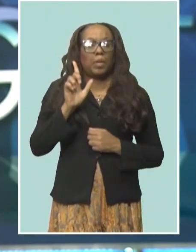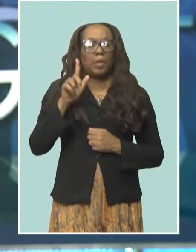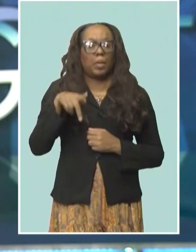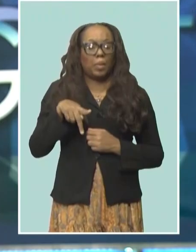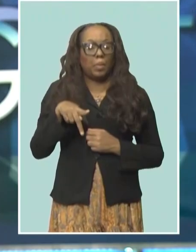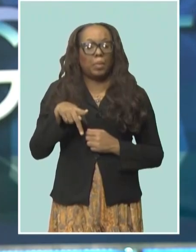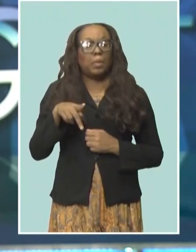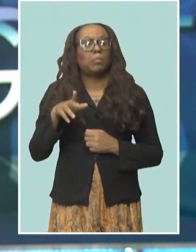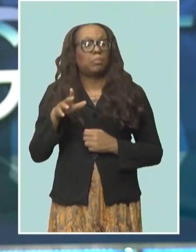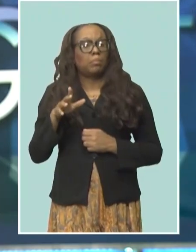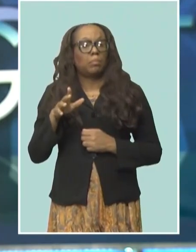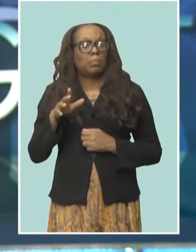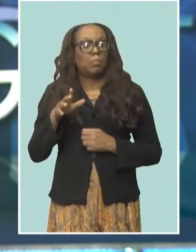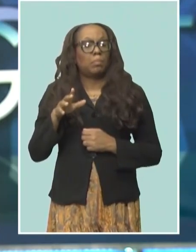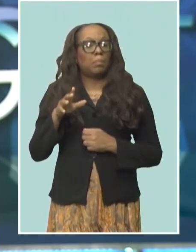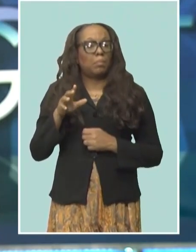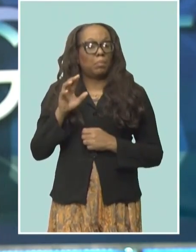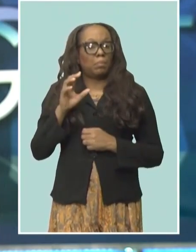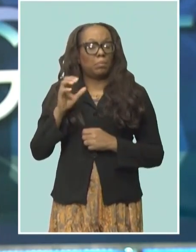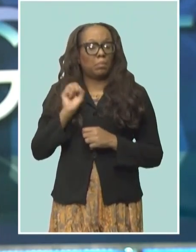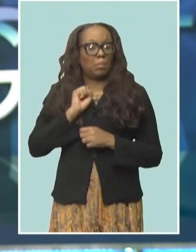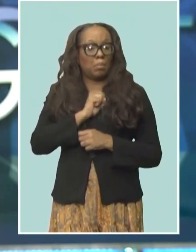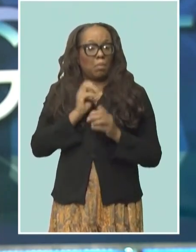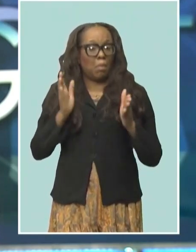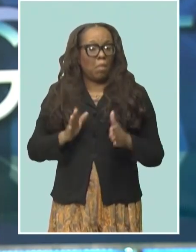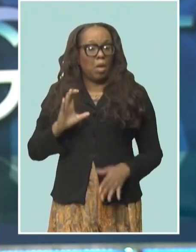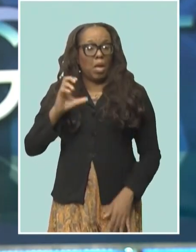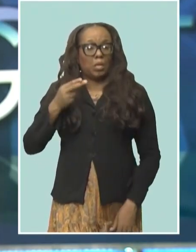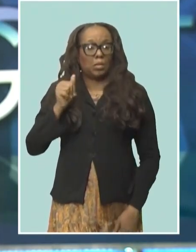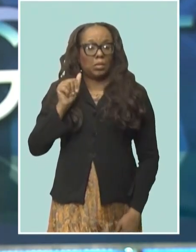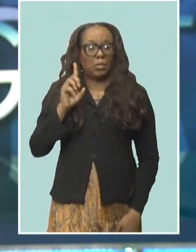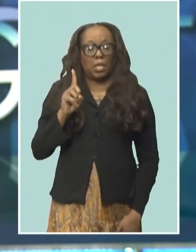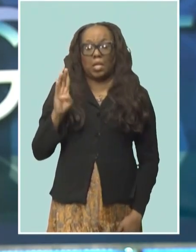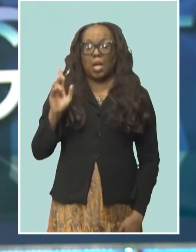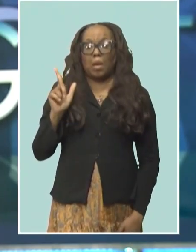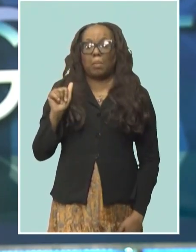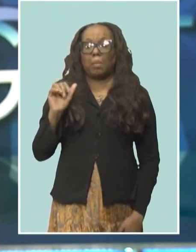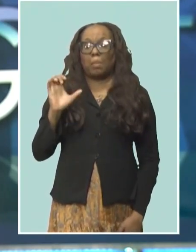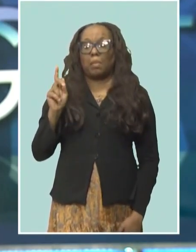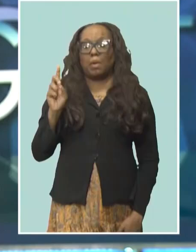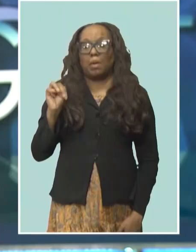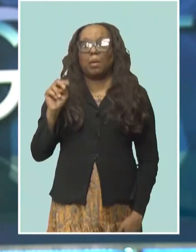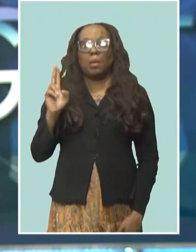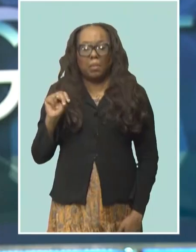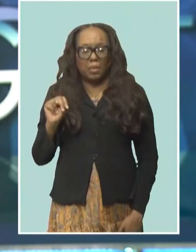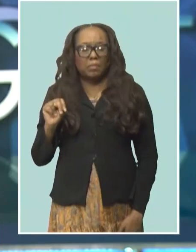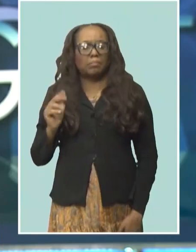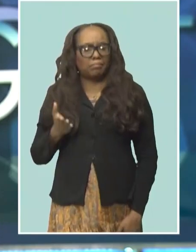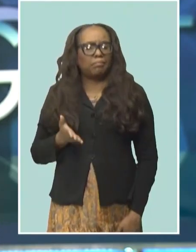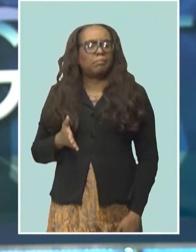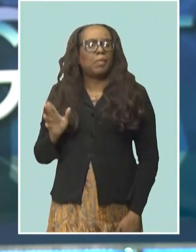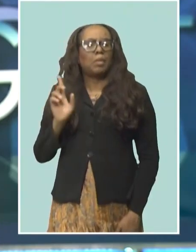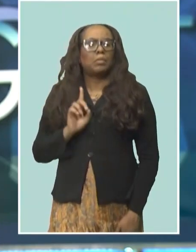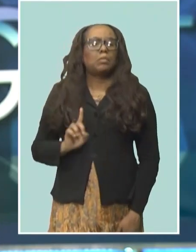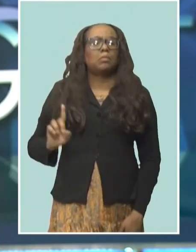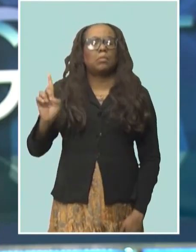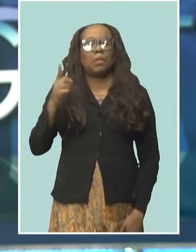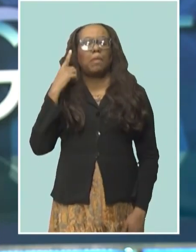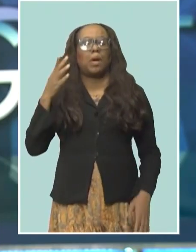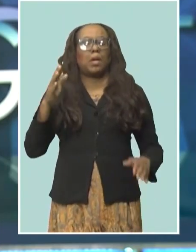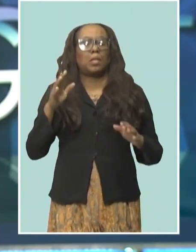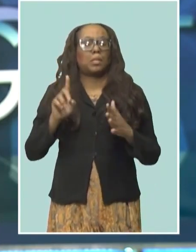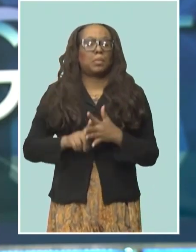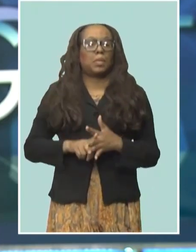of Educational Transformation, Senator Chad Blackman, before venturing into the hustings, was at the opening of the St.